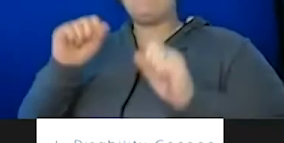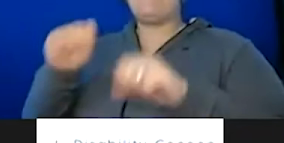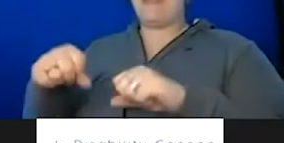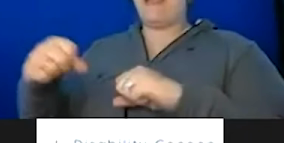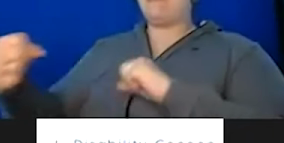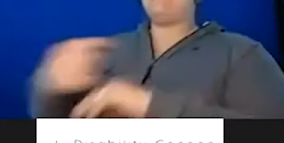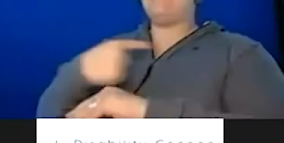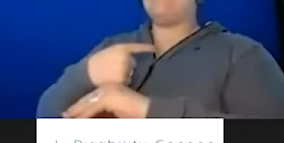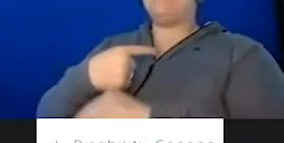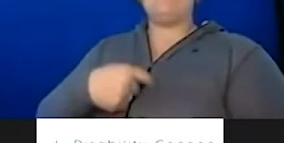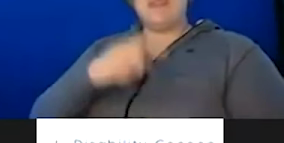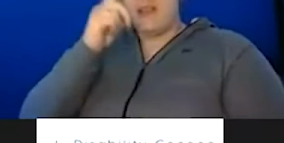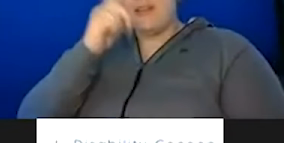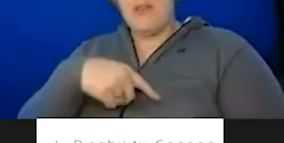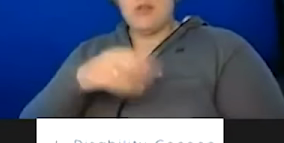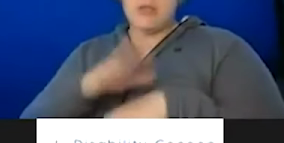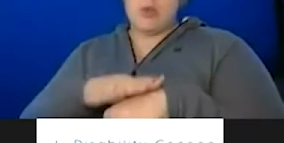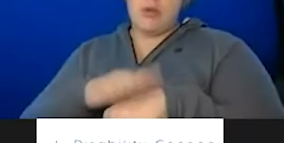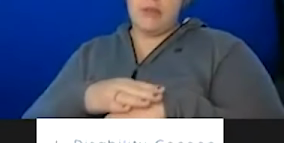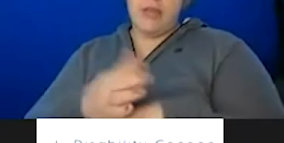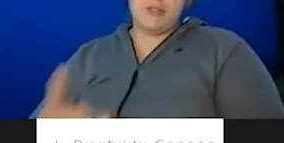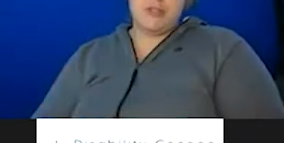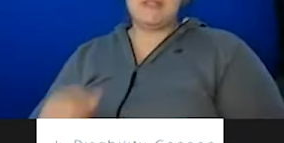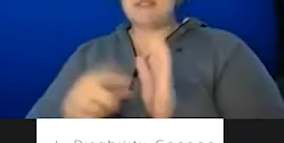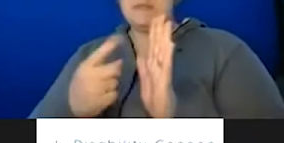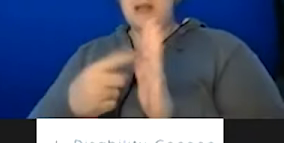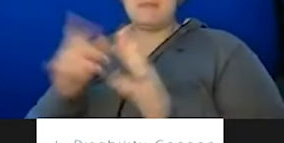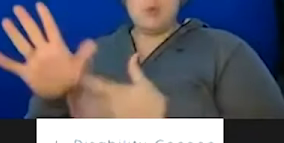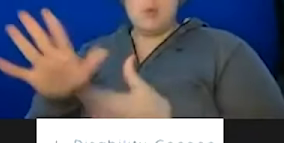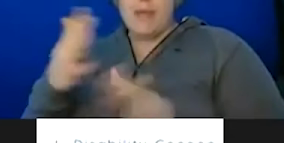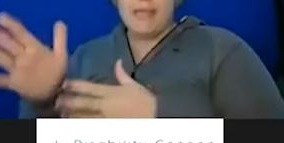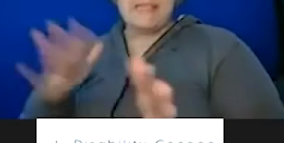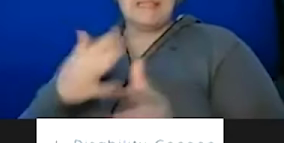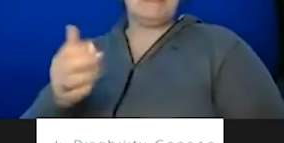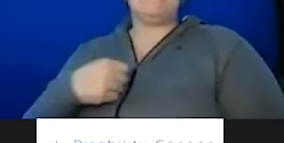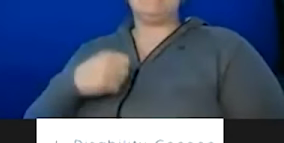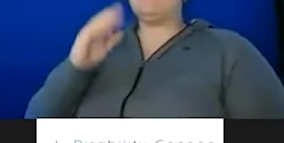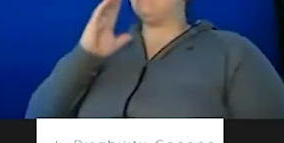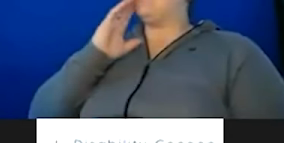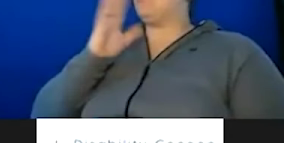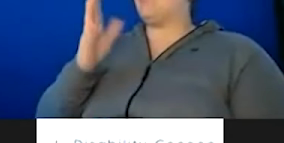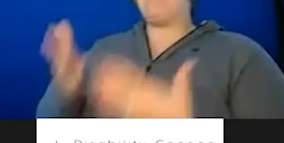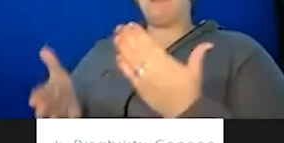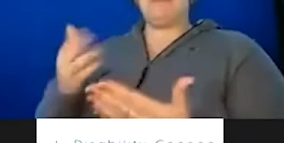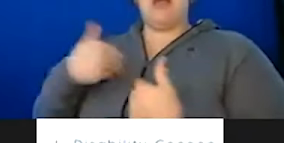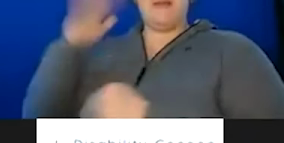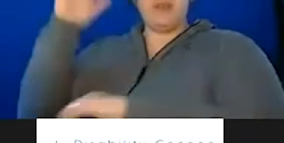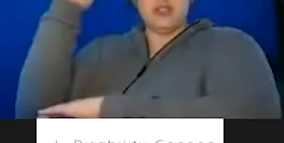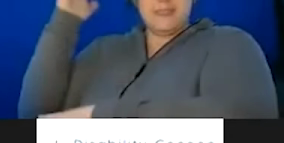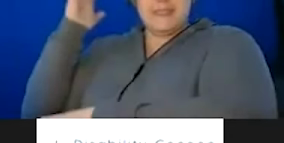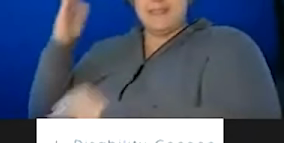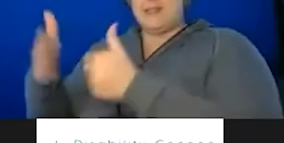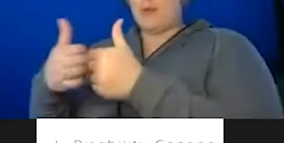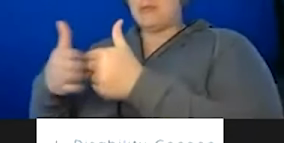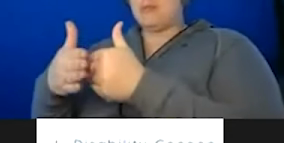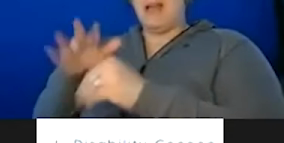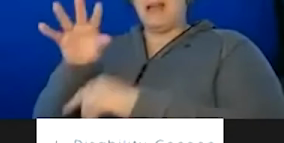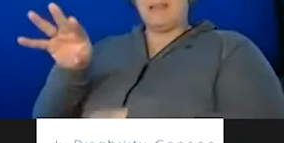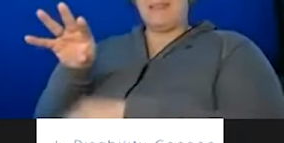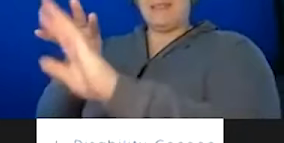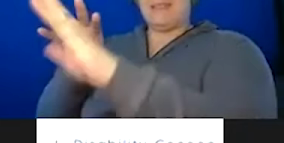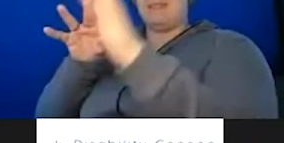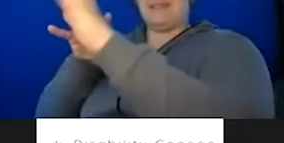can happen sometimes when you have a lot of wind and it picks up the movement of maybe shrubbery around your house. The other thing that can cause a